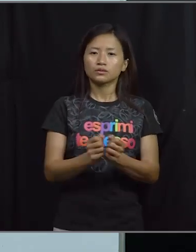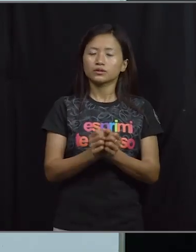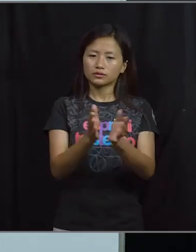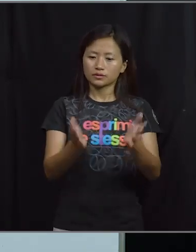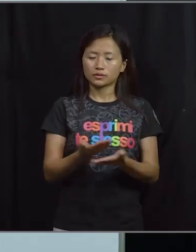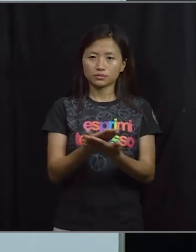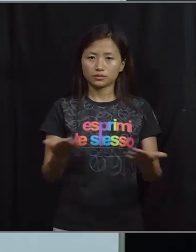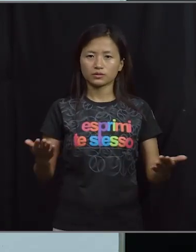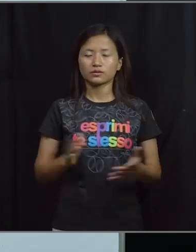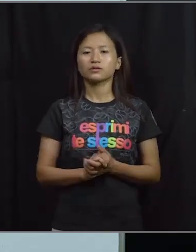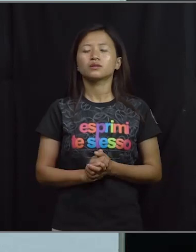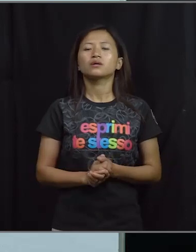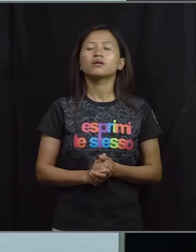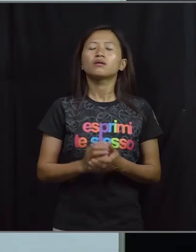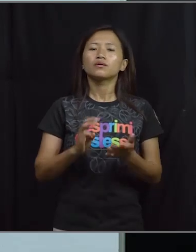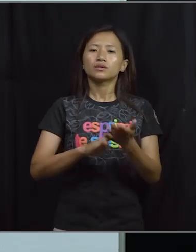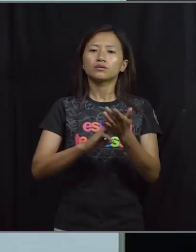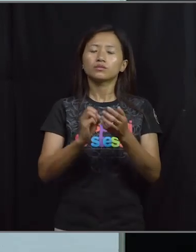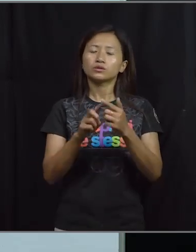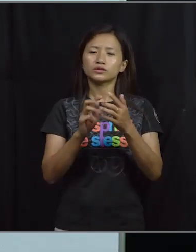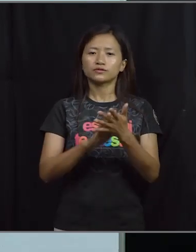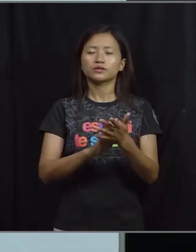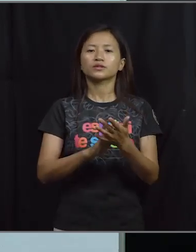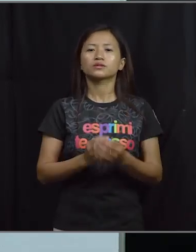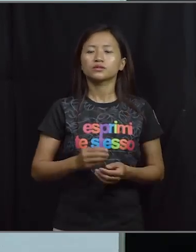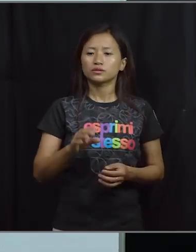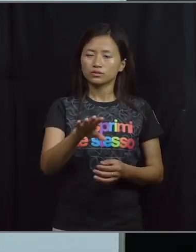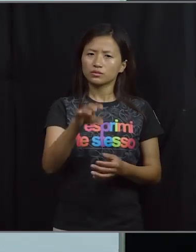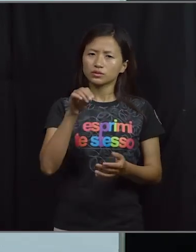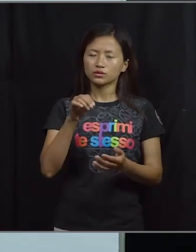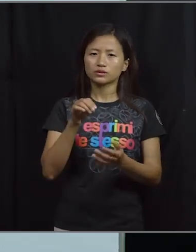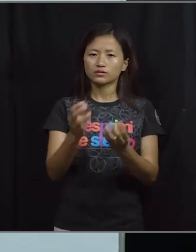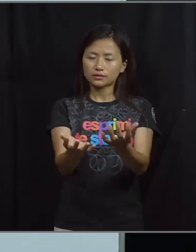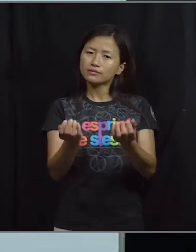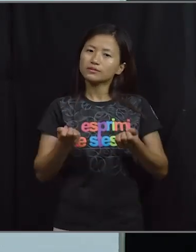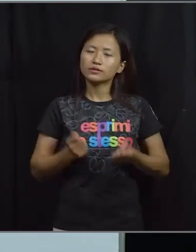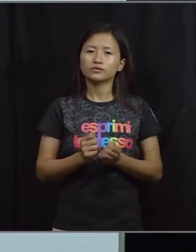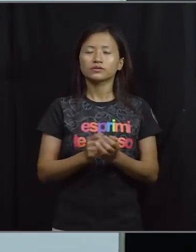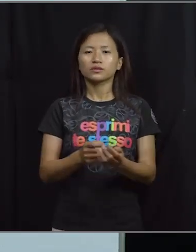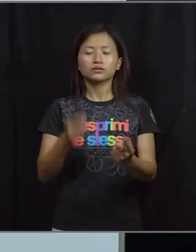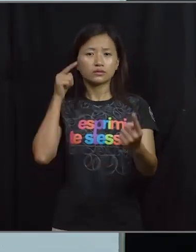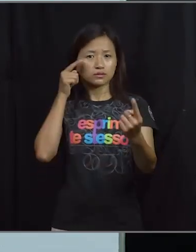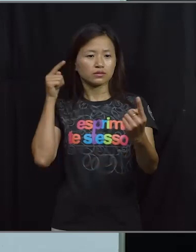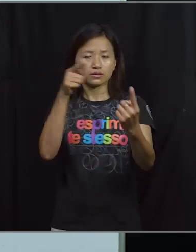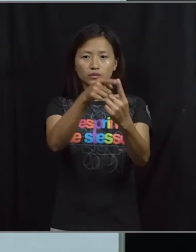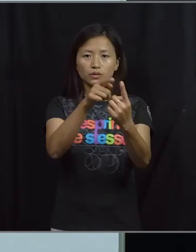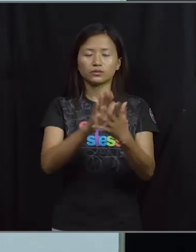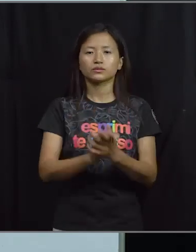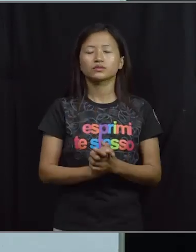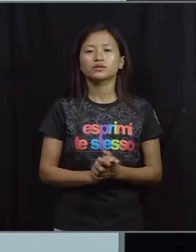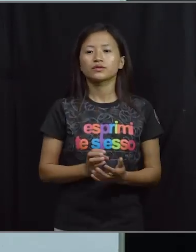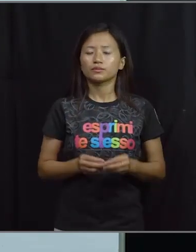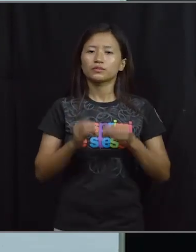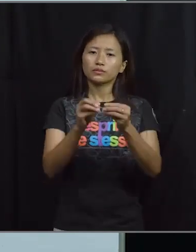themselves. They motivate themselves and they are motivated to achieving the goal. They think that the more effort they put